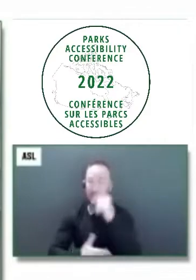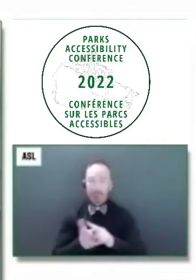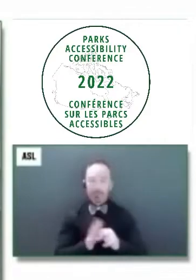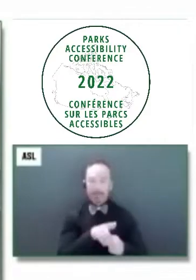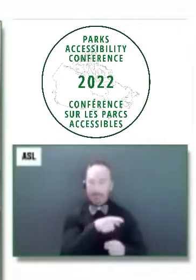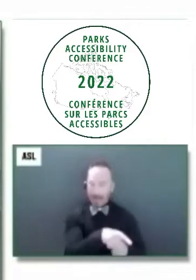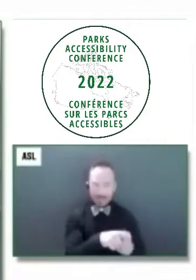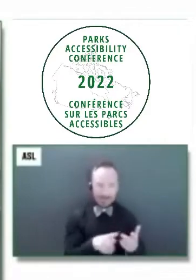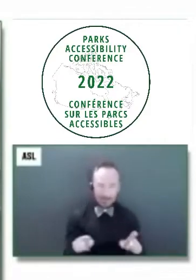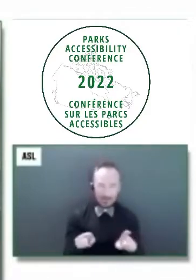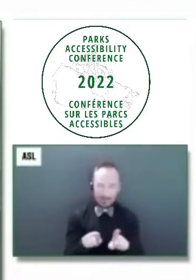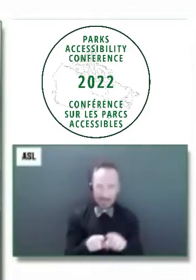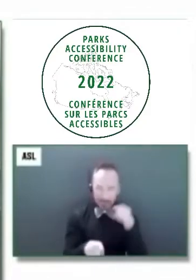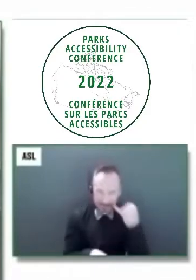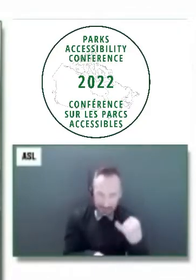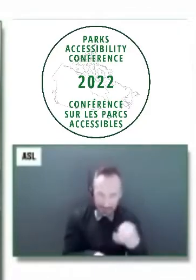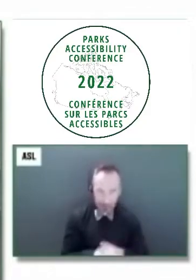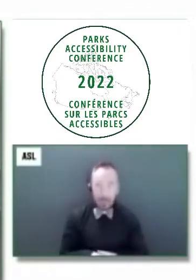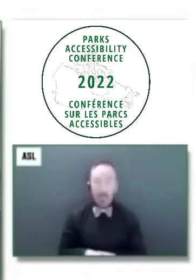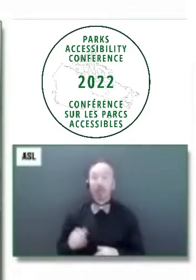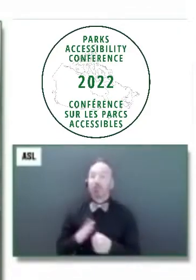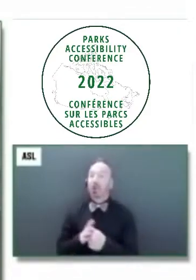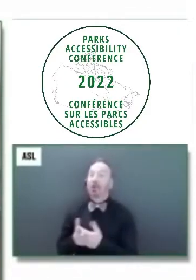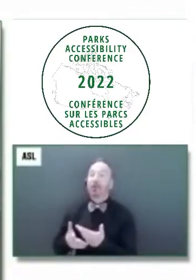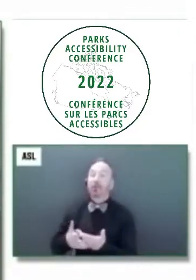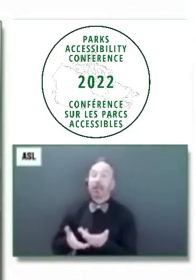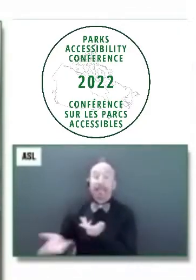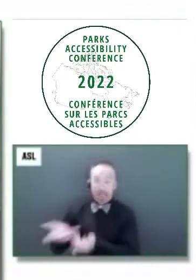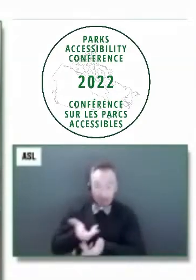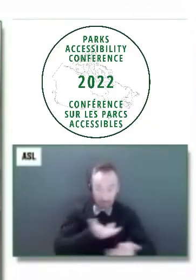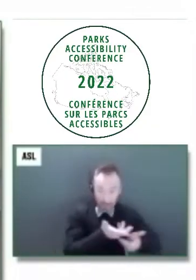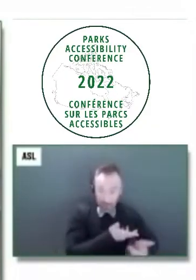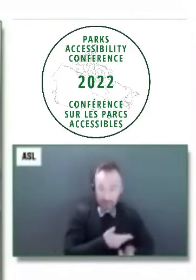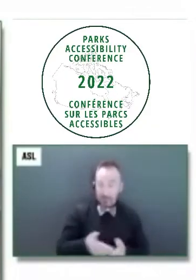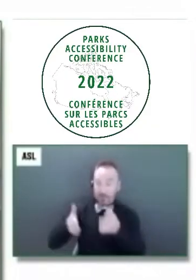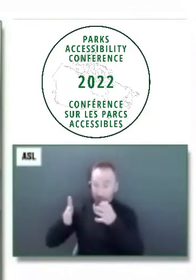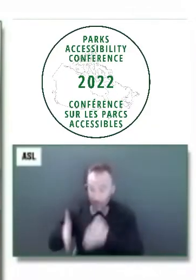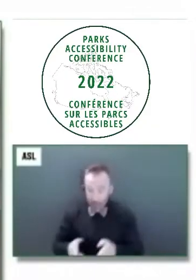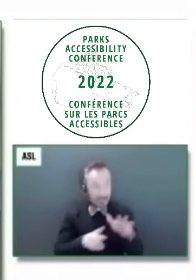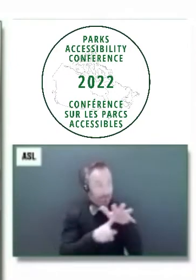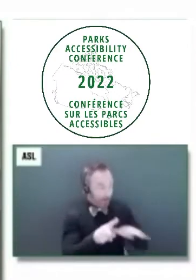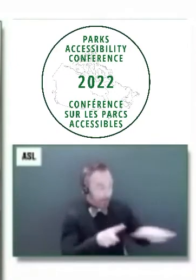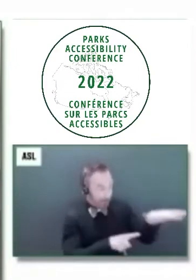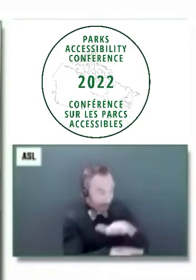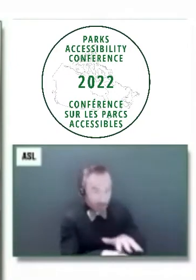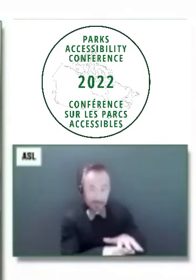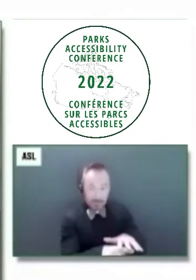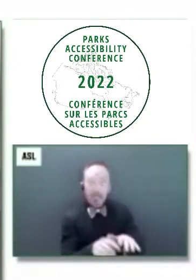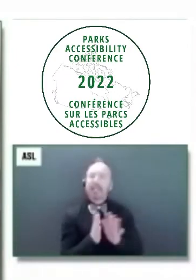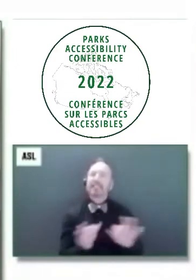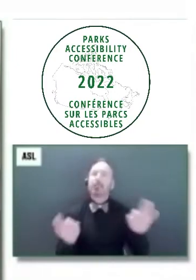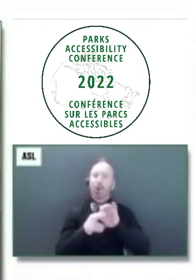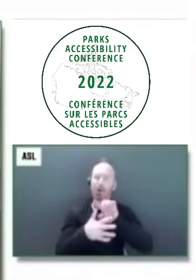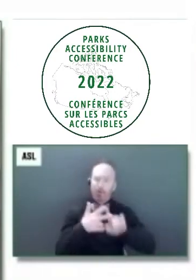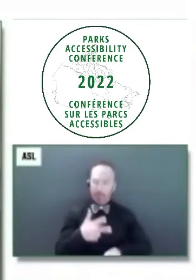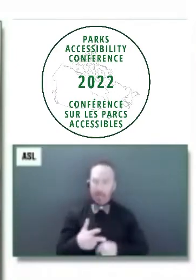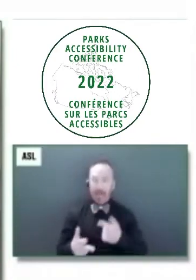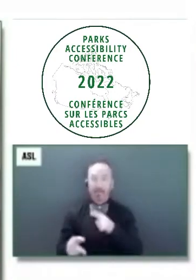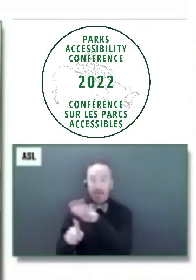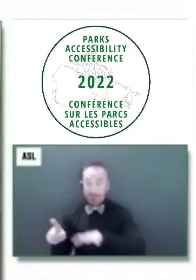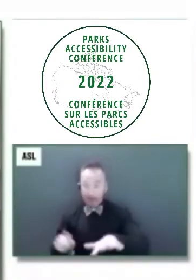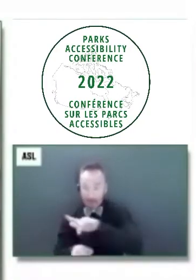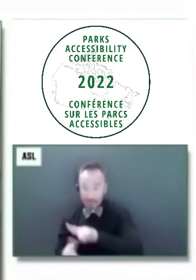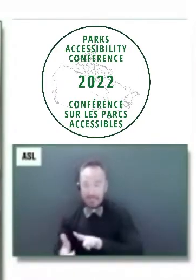interaction between a person and their surroundings, we need to take three things into account: the environment that we're in, the information we're interacting with,